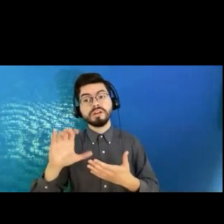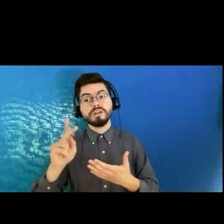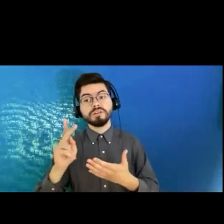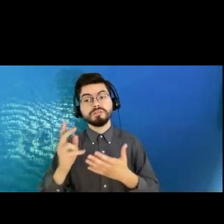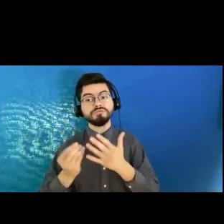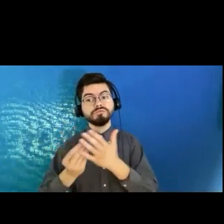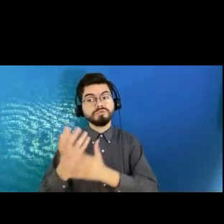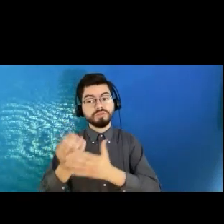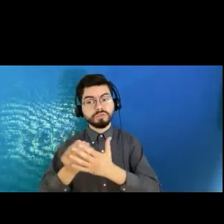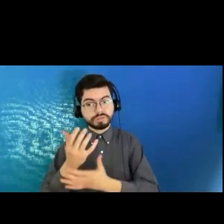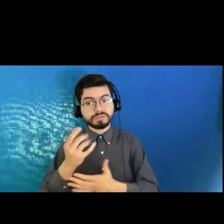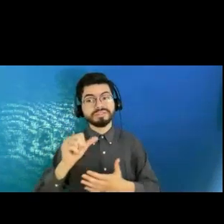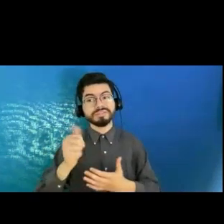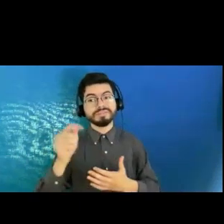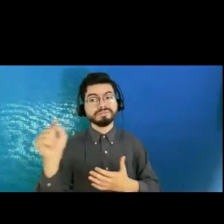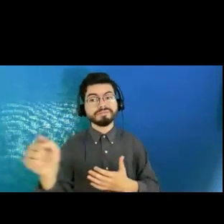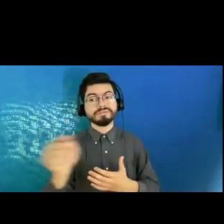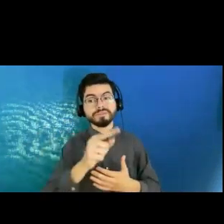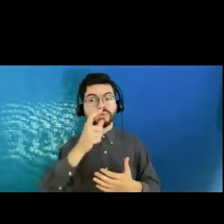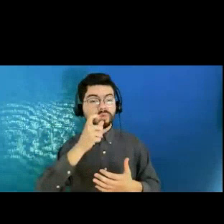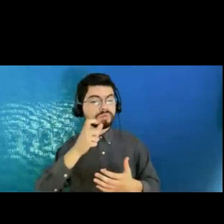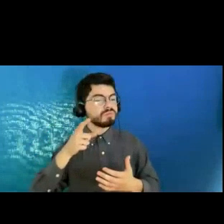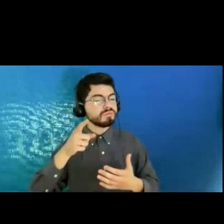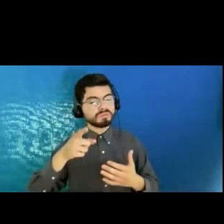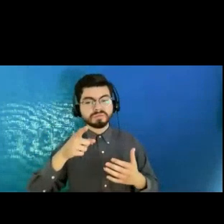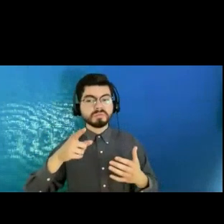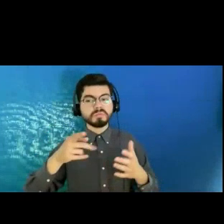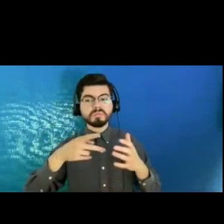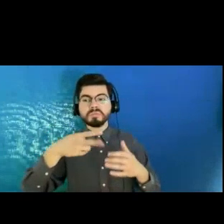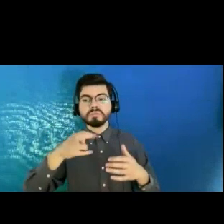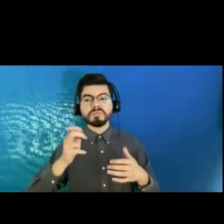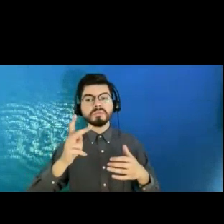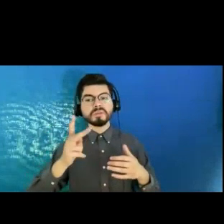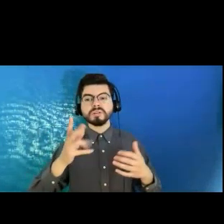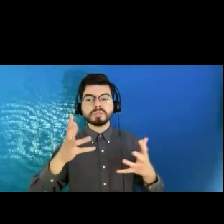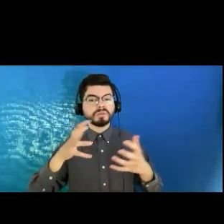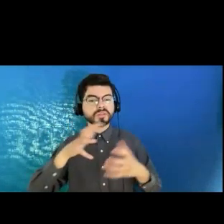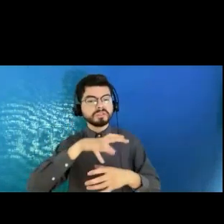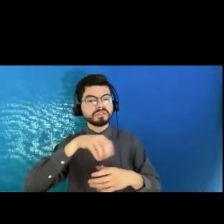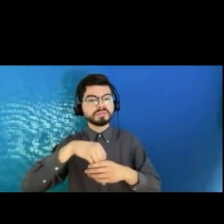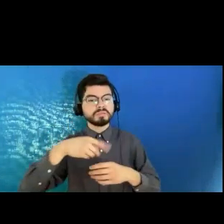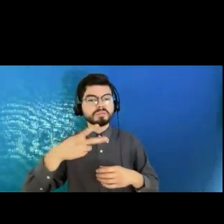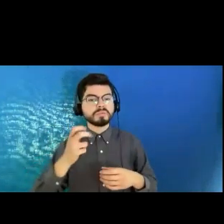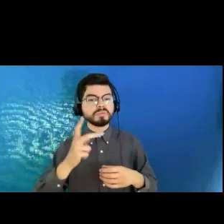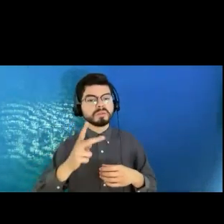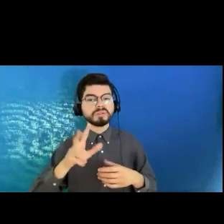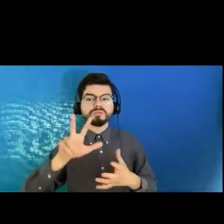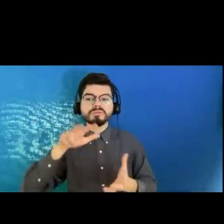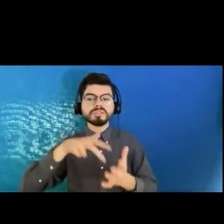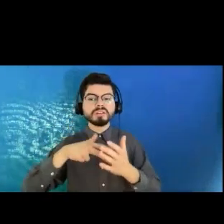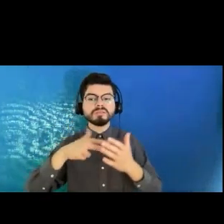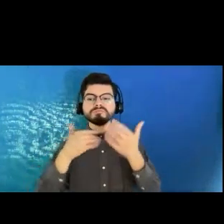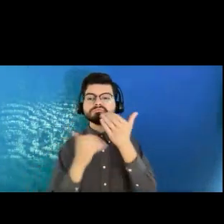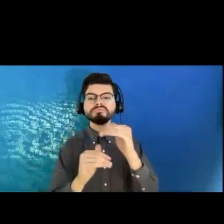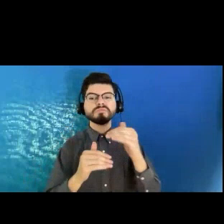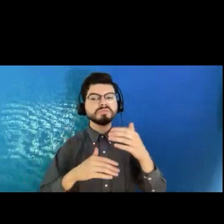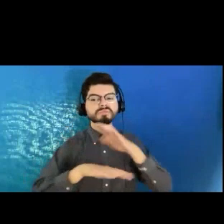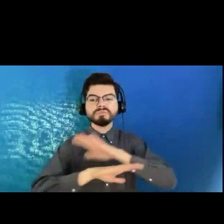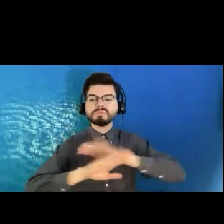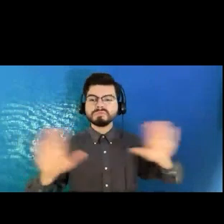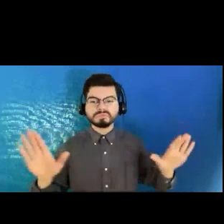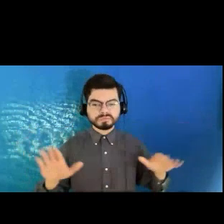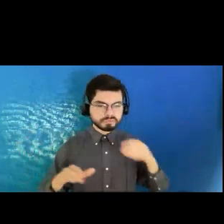other constituents that don't want any bison outside of the park. In fact, they only want 3,000 bison inside of Yellowstone National Park. That is